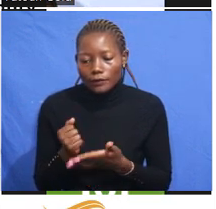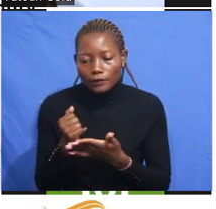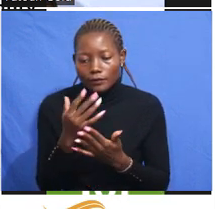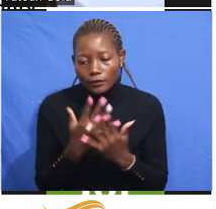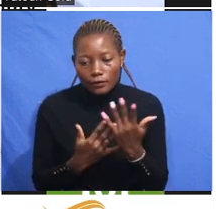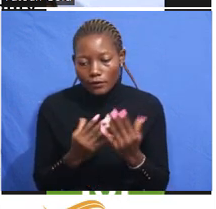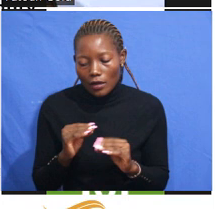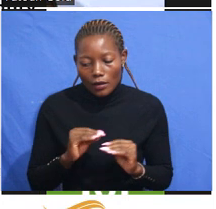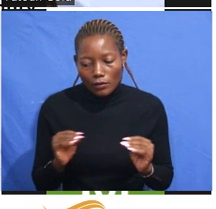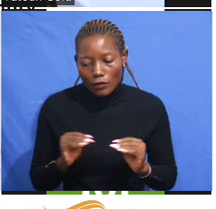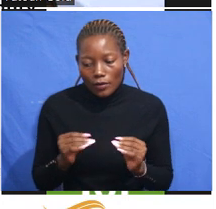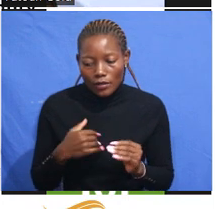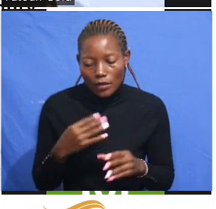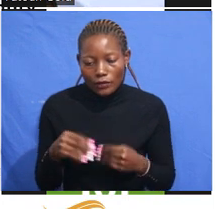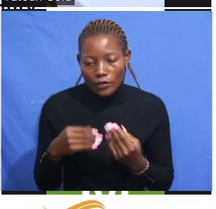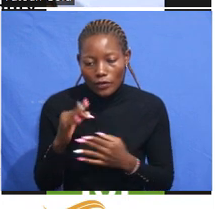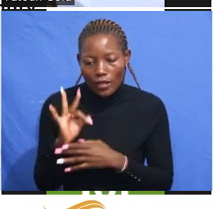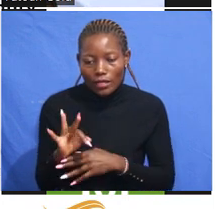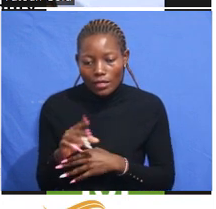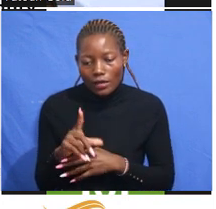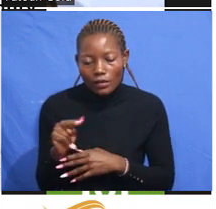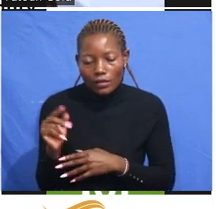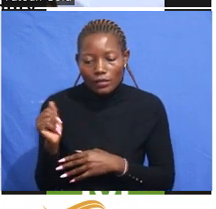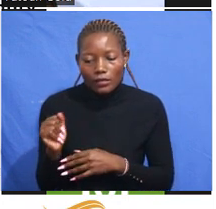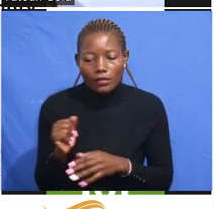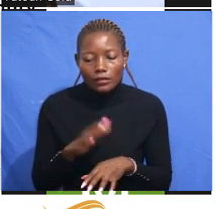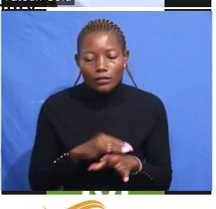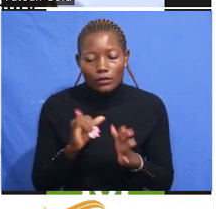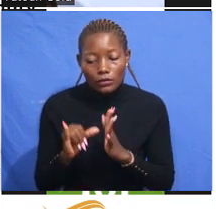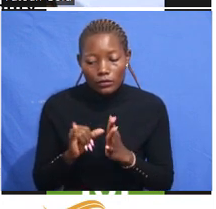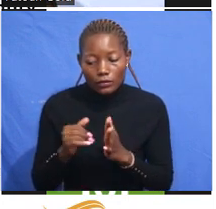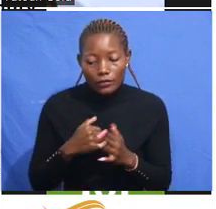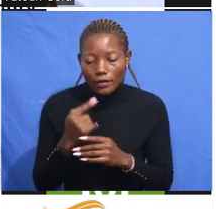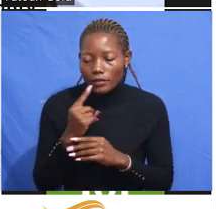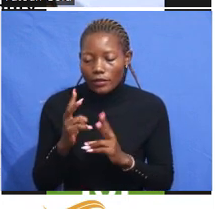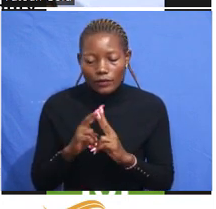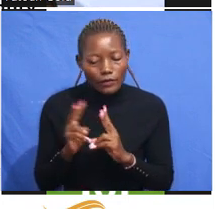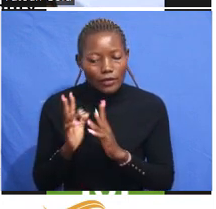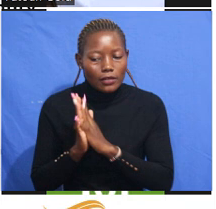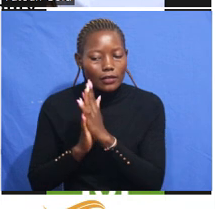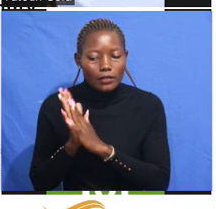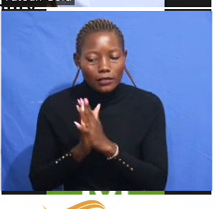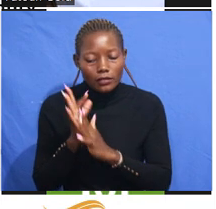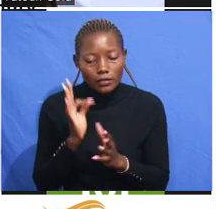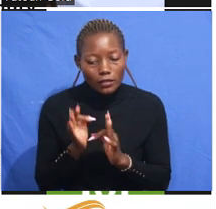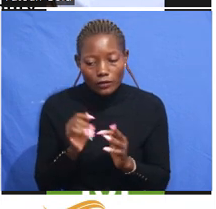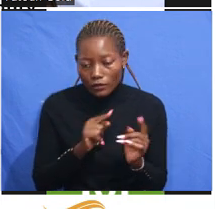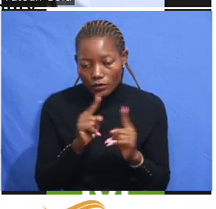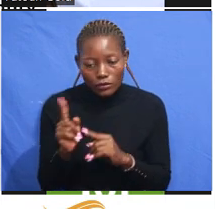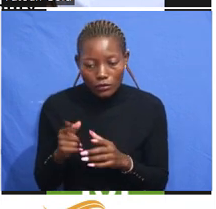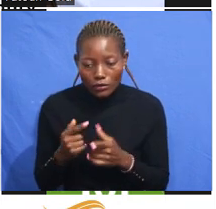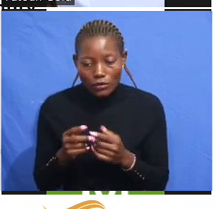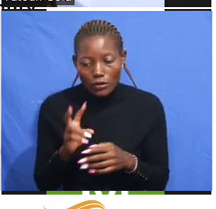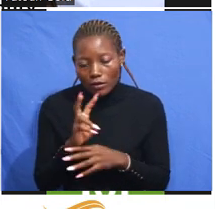And I've also given you 3 links there on YouTube, and I tell you, very, very interesting. If you go and watch and